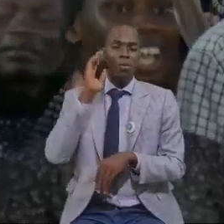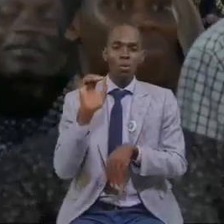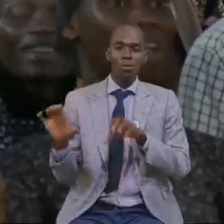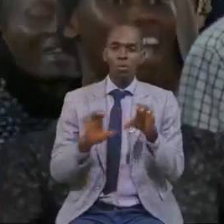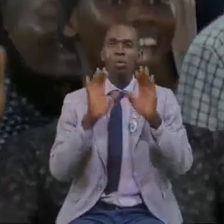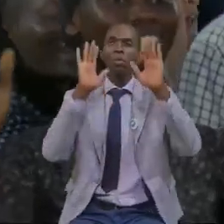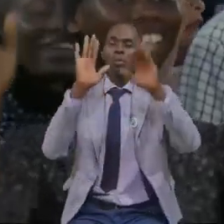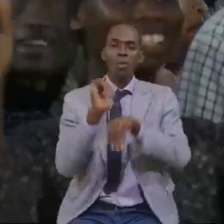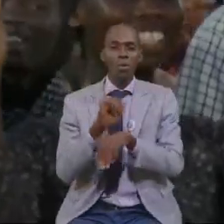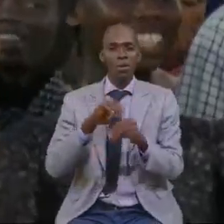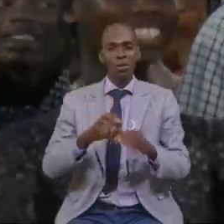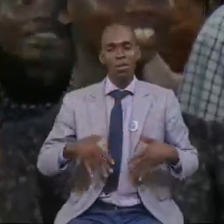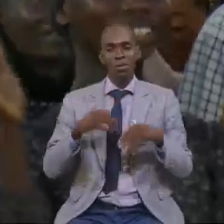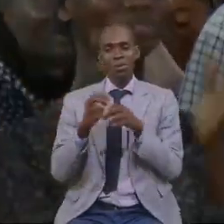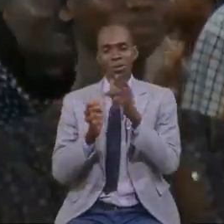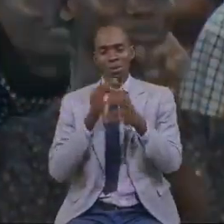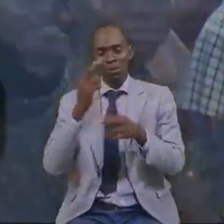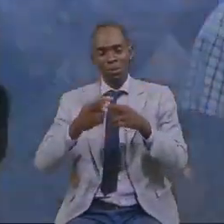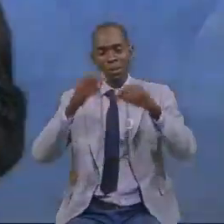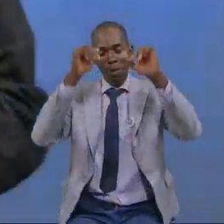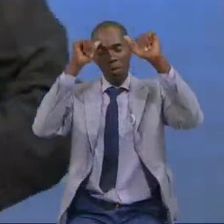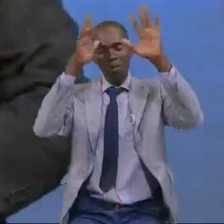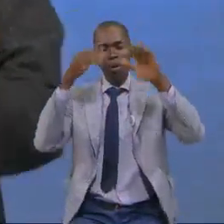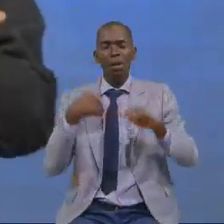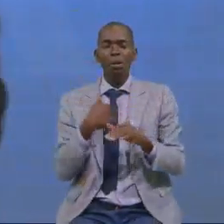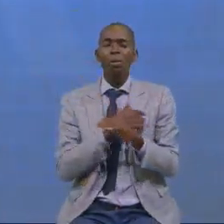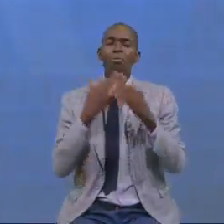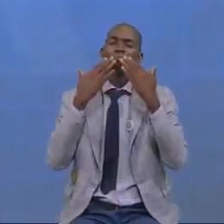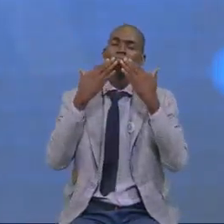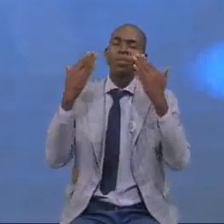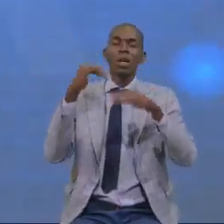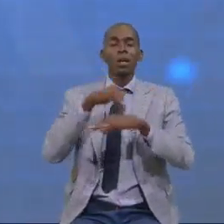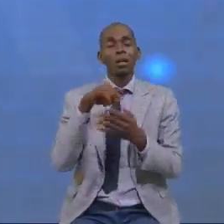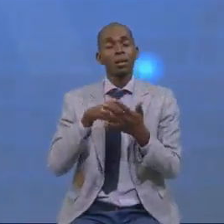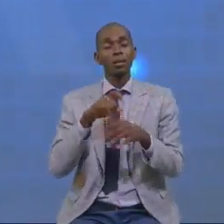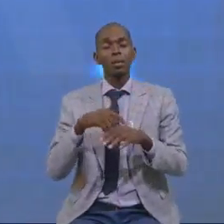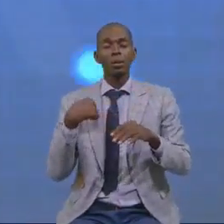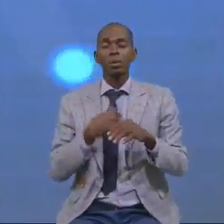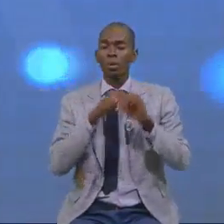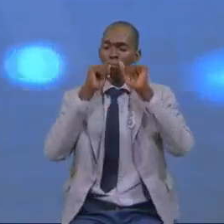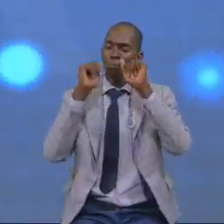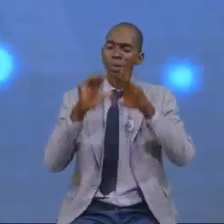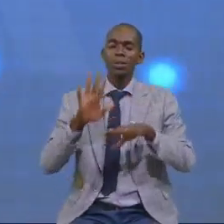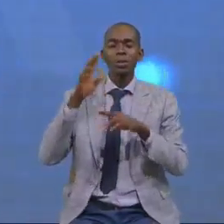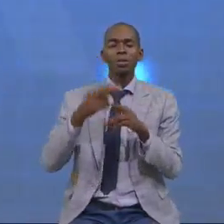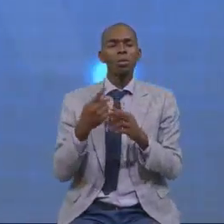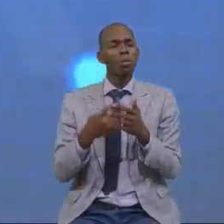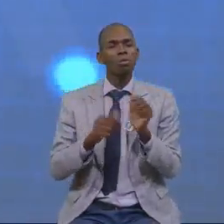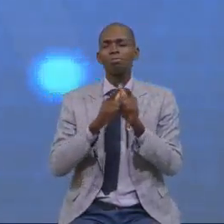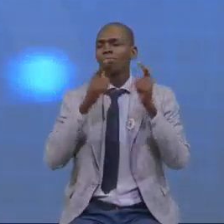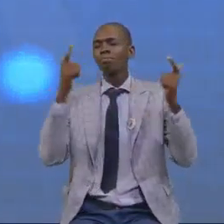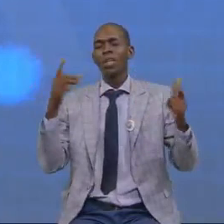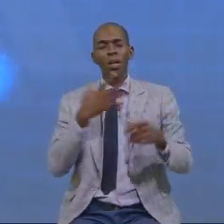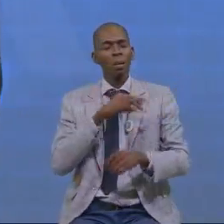life. Father, we thank you at this time. We bless your name. What a great and mighty